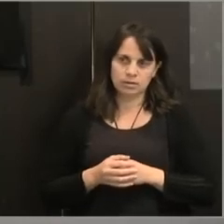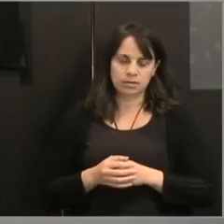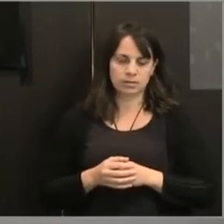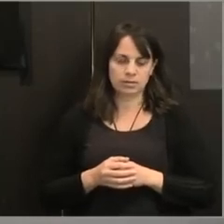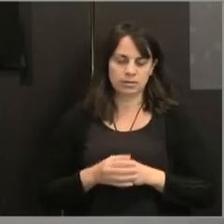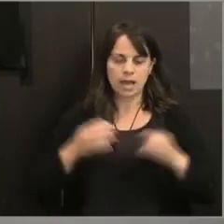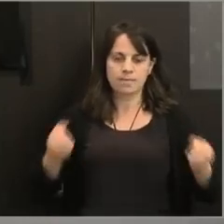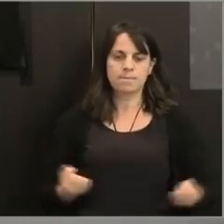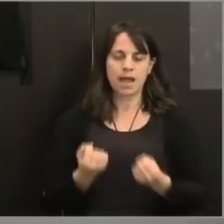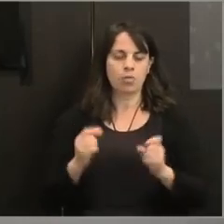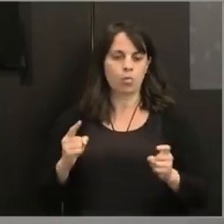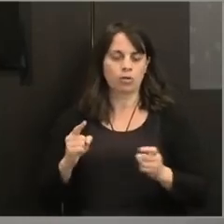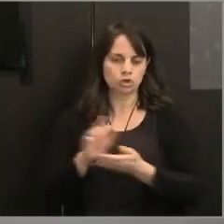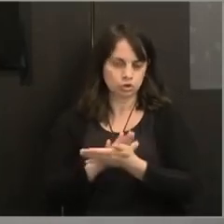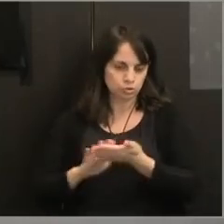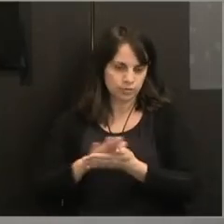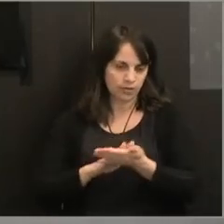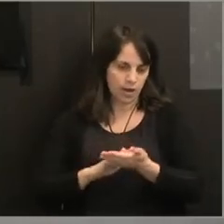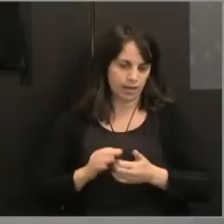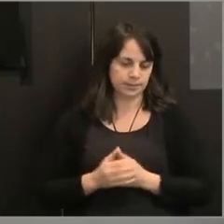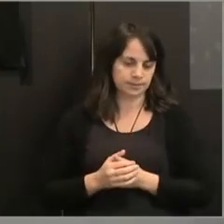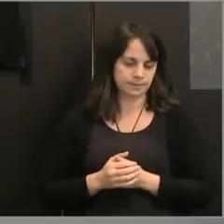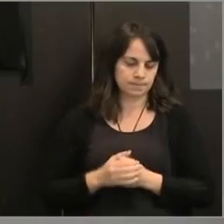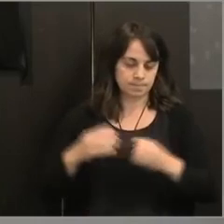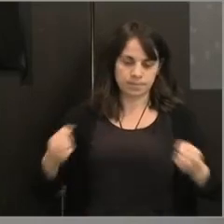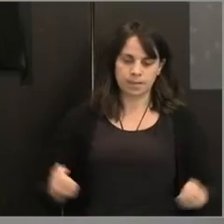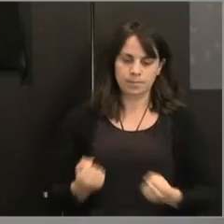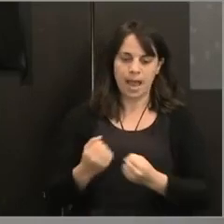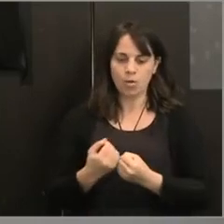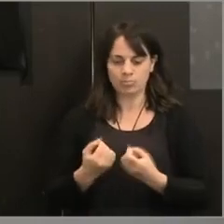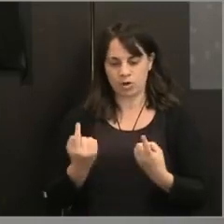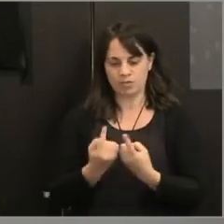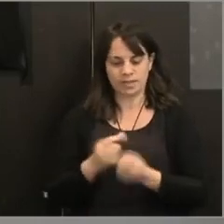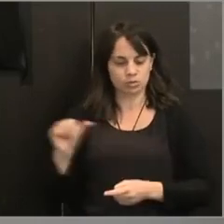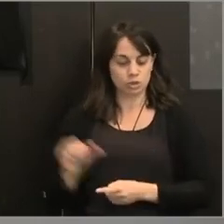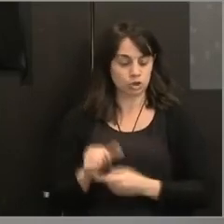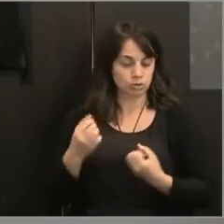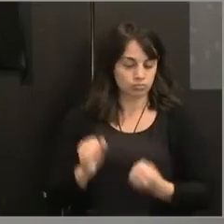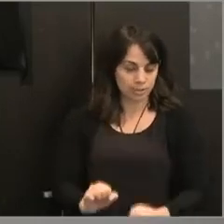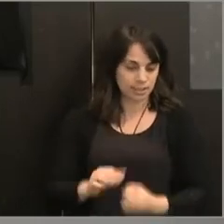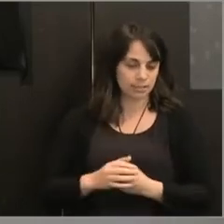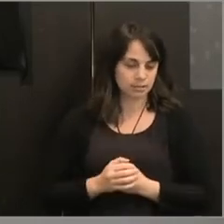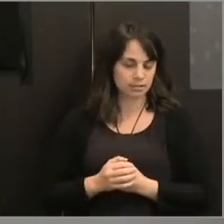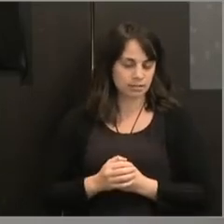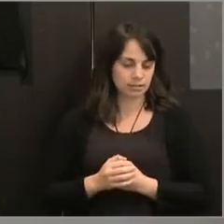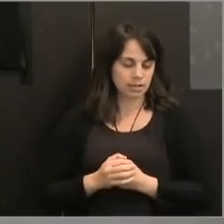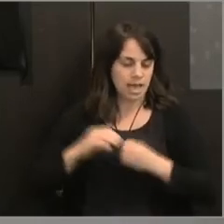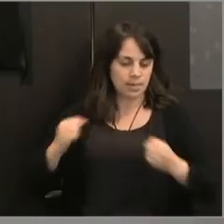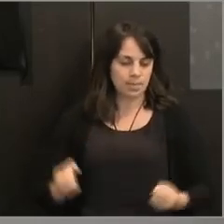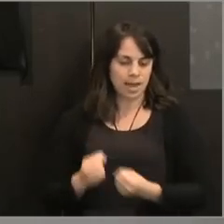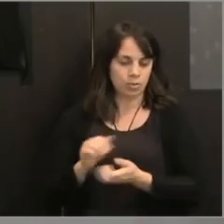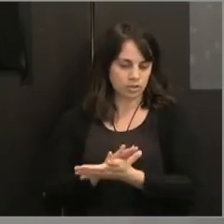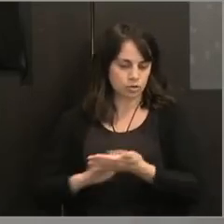define. That is the power to define what should be protected and the power to define the